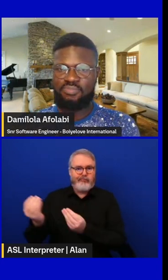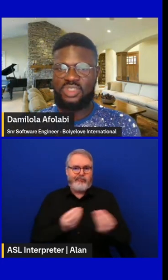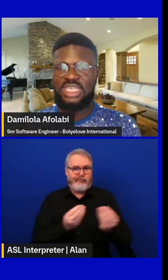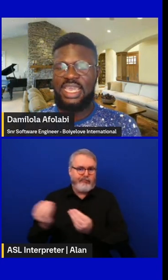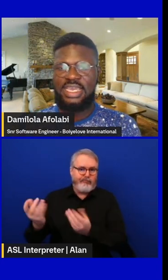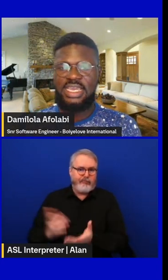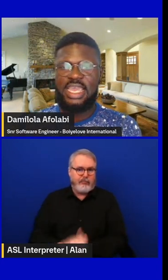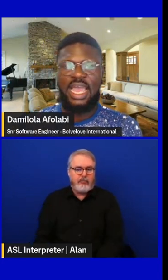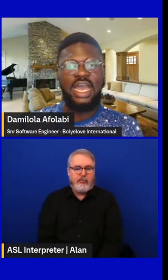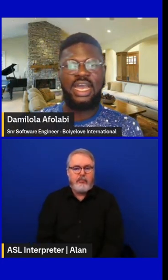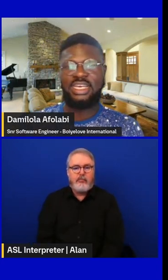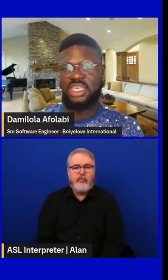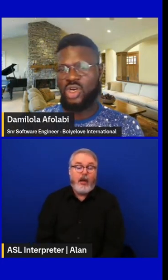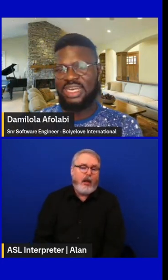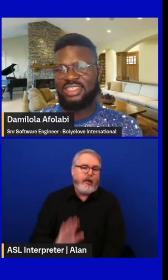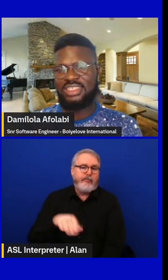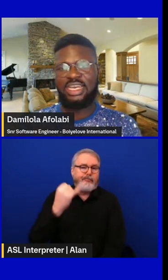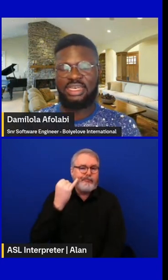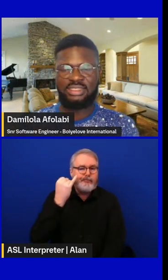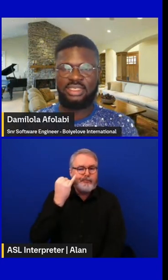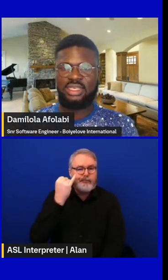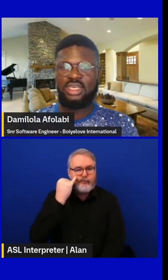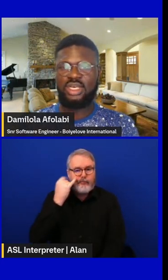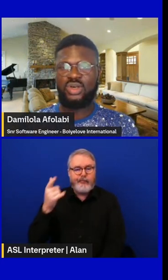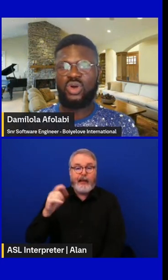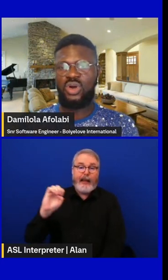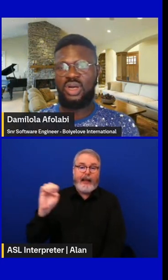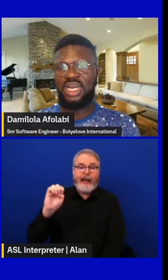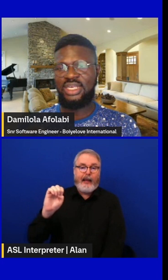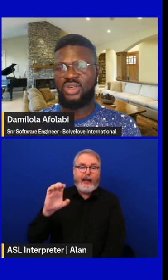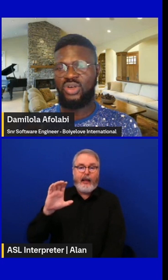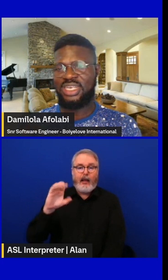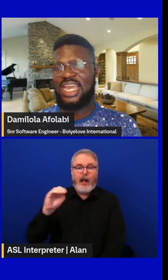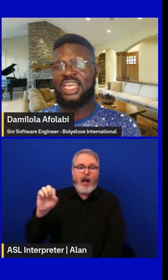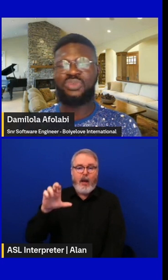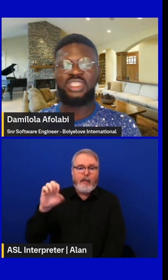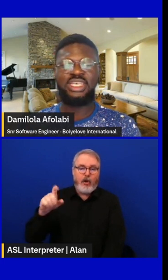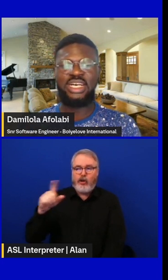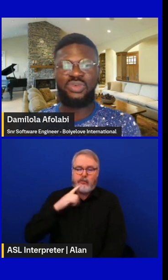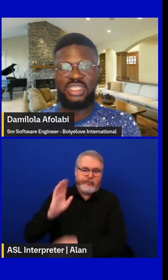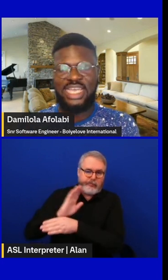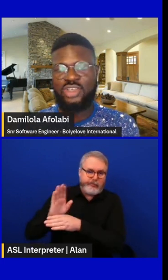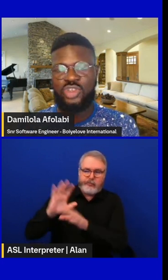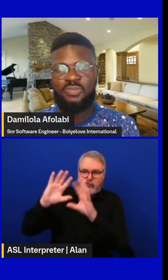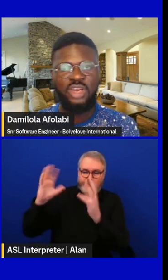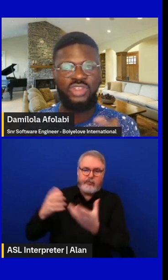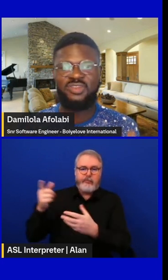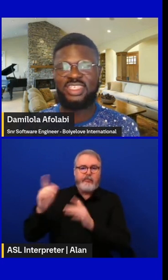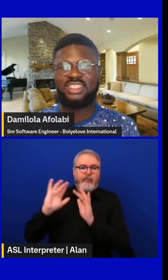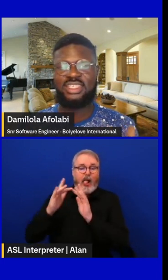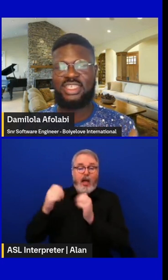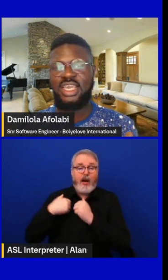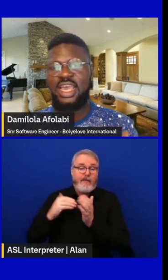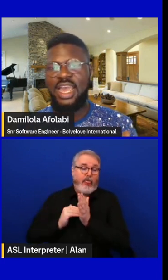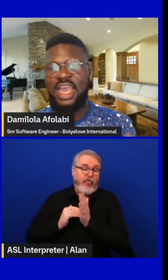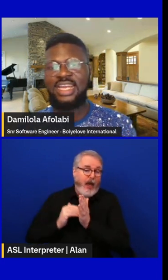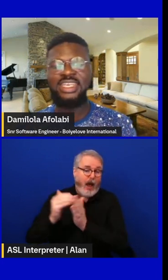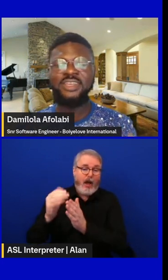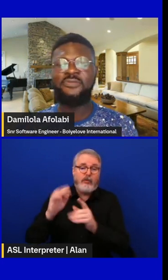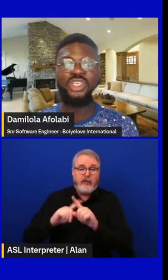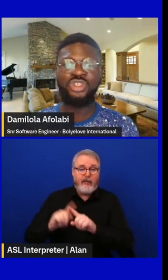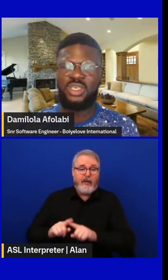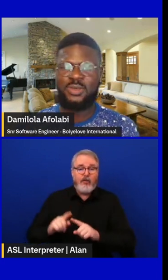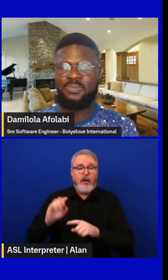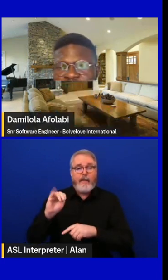So say an e-commerce giant or an online retailer with thousands of microservices